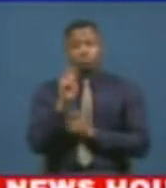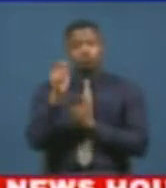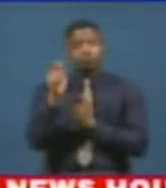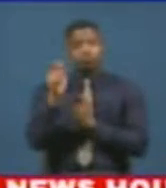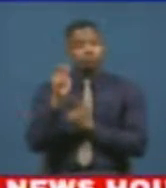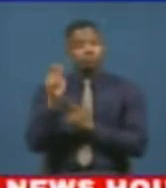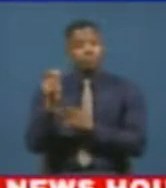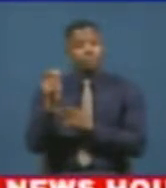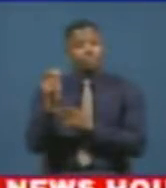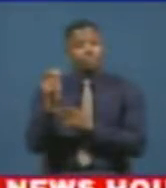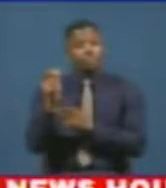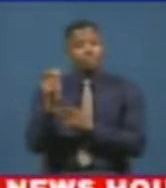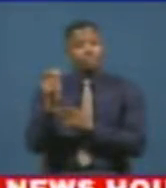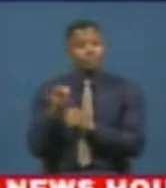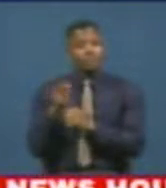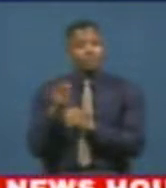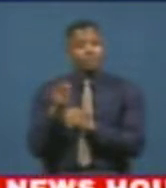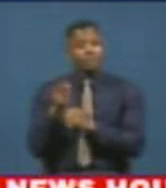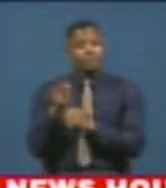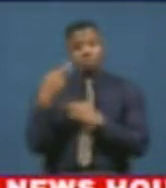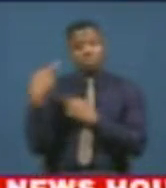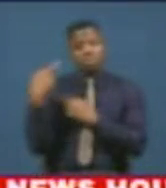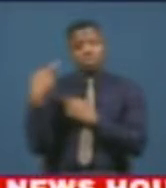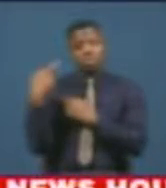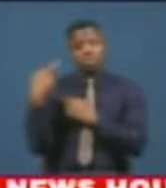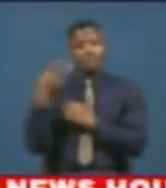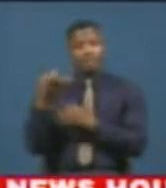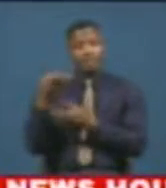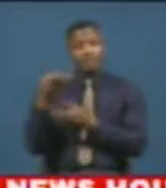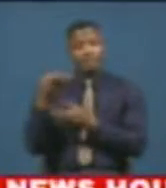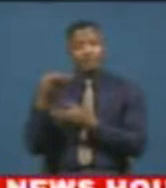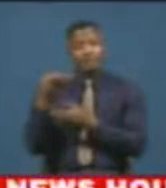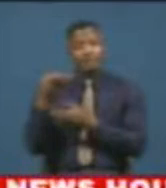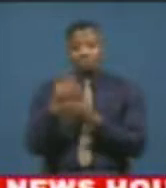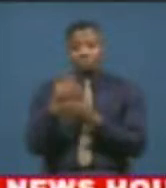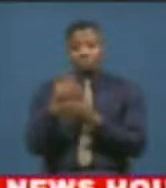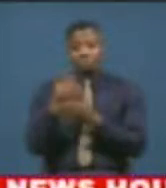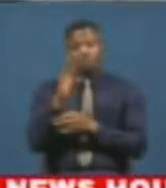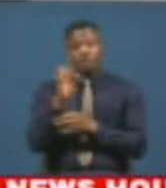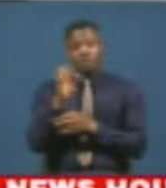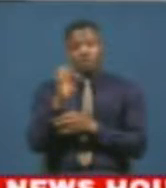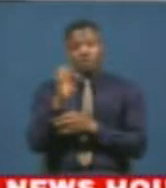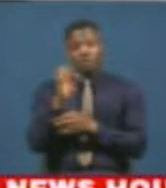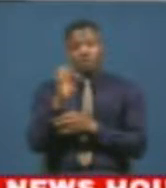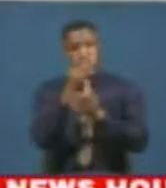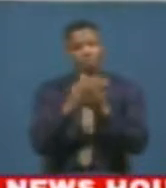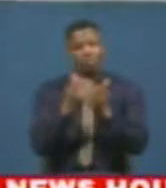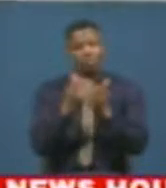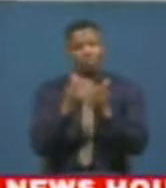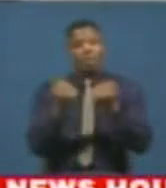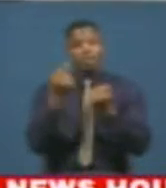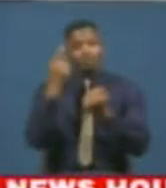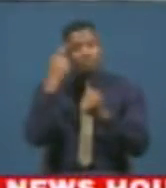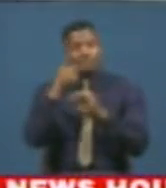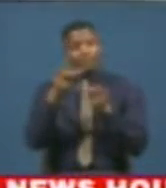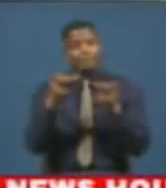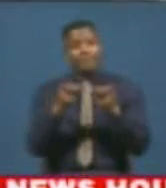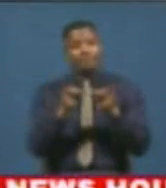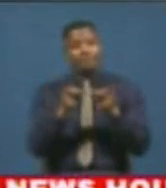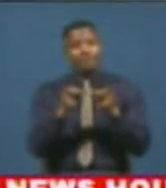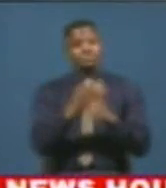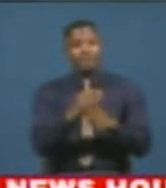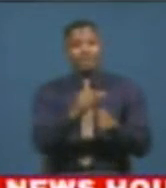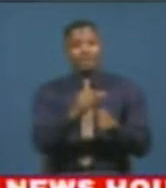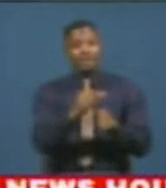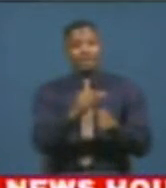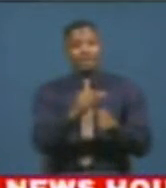The lead trustee, Justice Sophia Kufu, announced this when the trust presented vehicles to some selected treatment centers and laboratories to